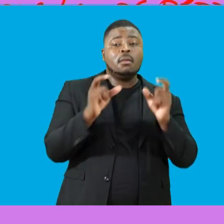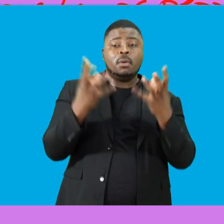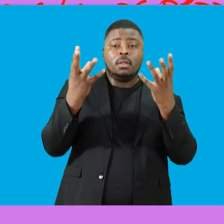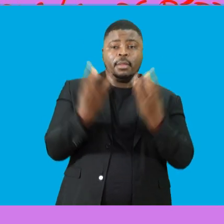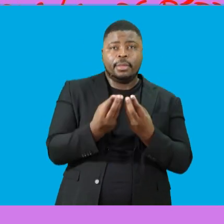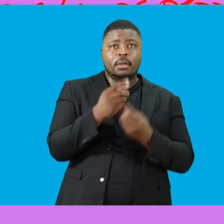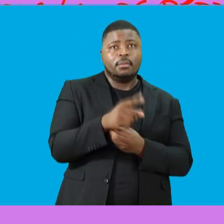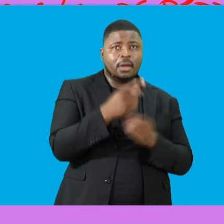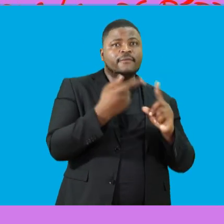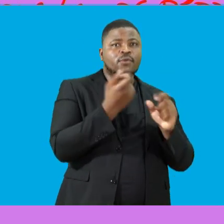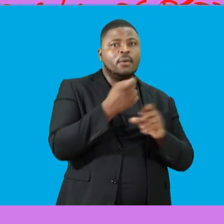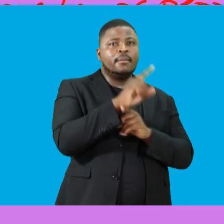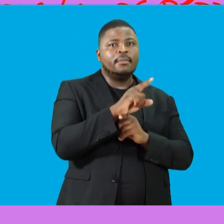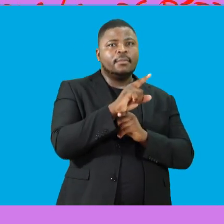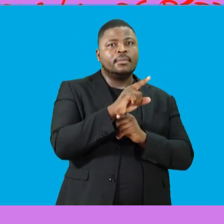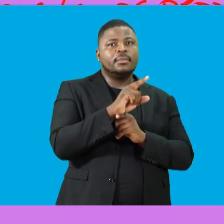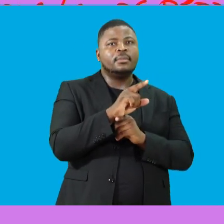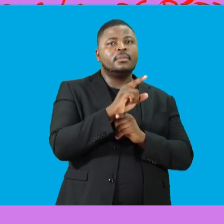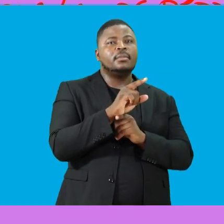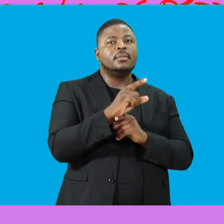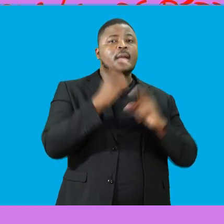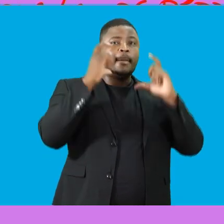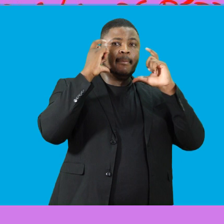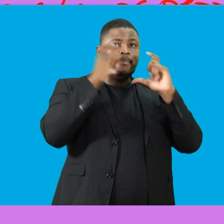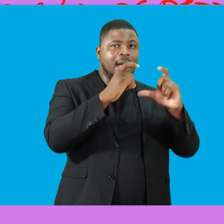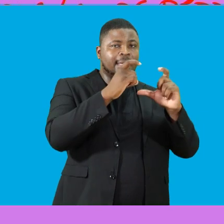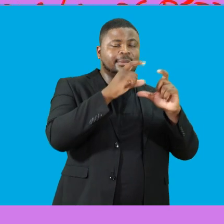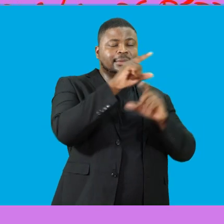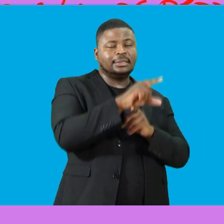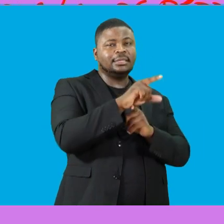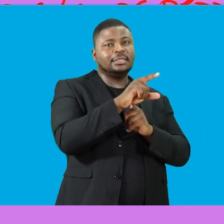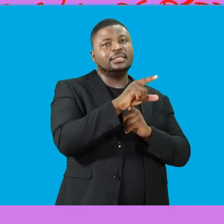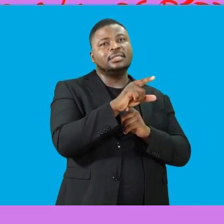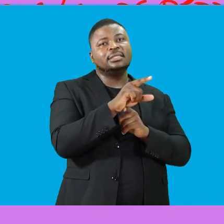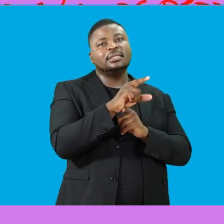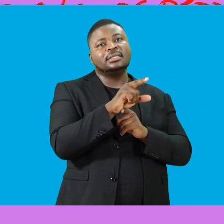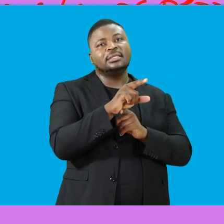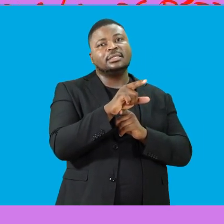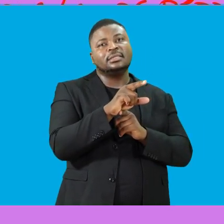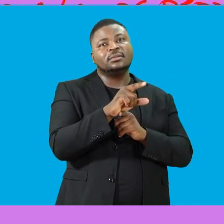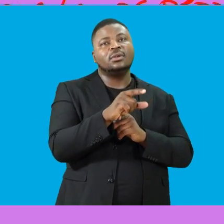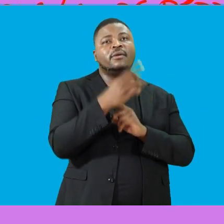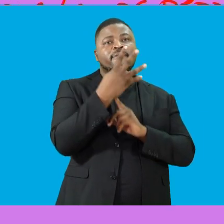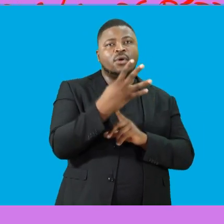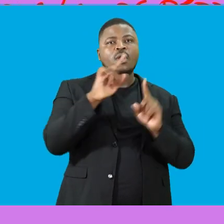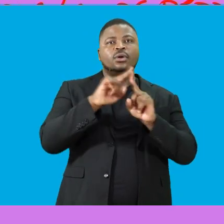from bus trip 4 to 5, from bus trip